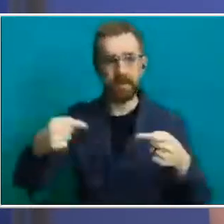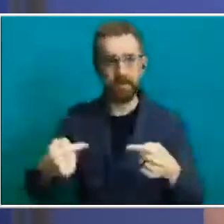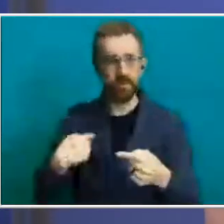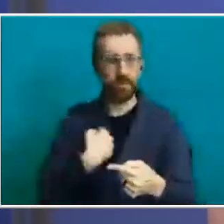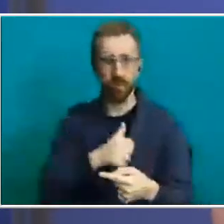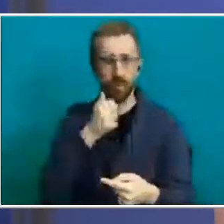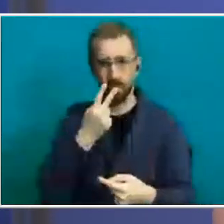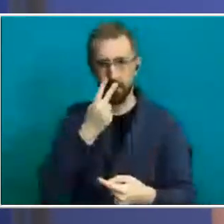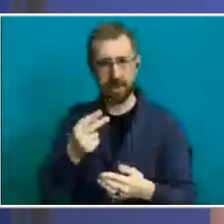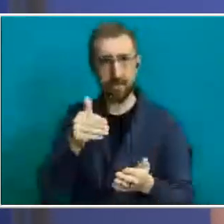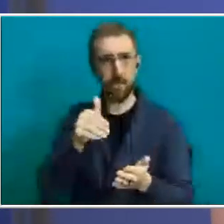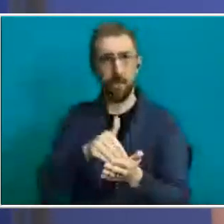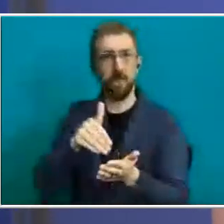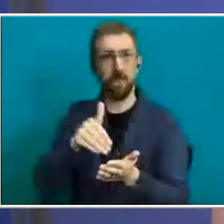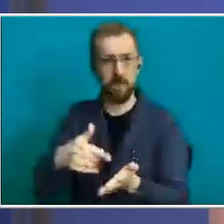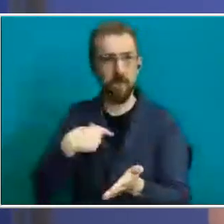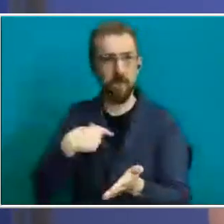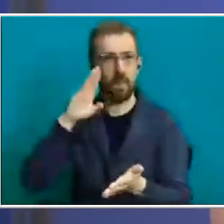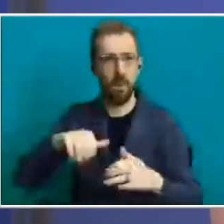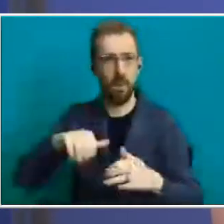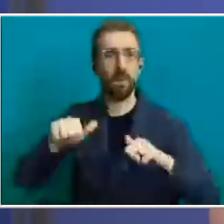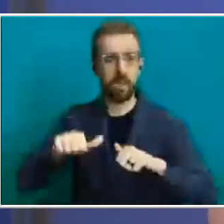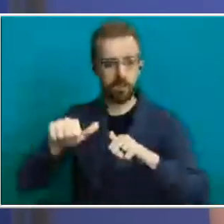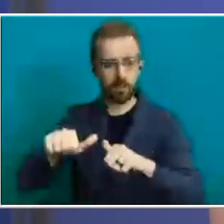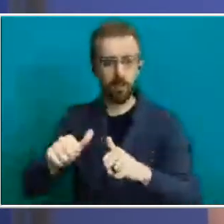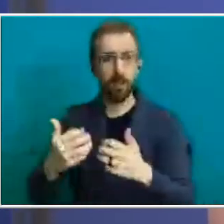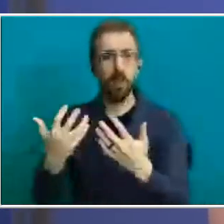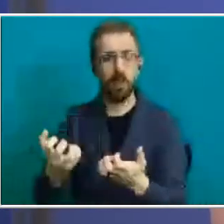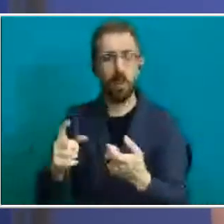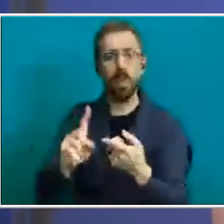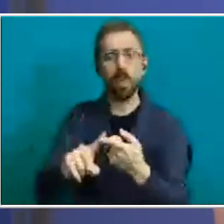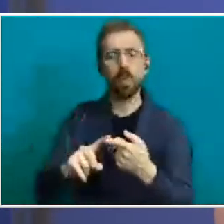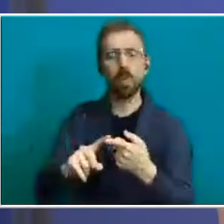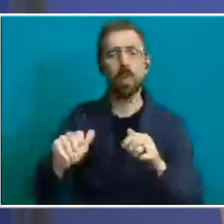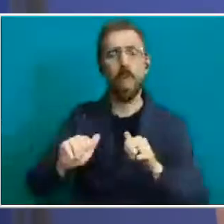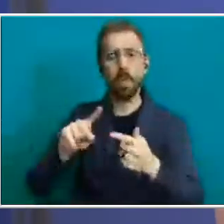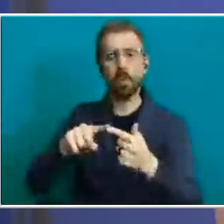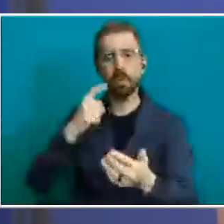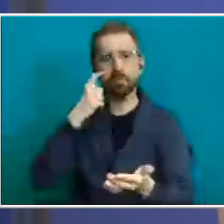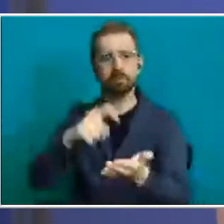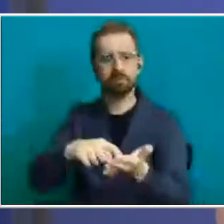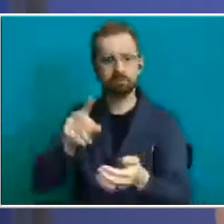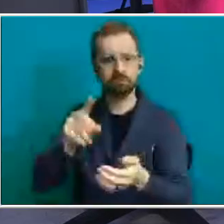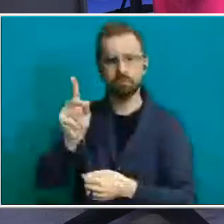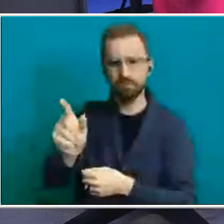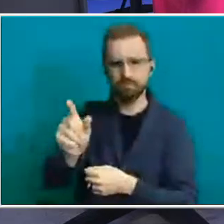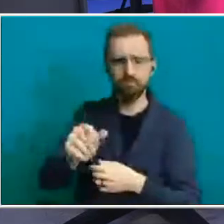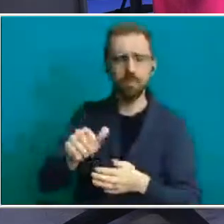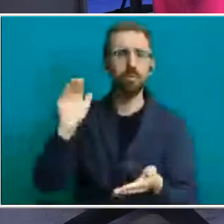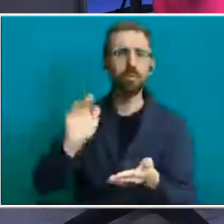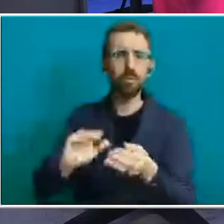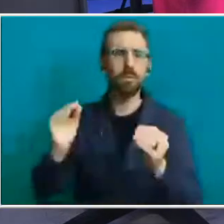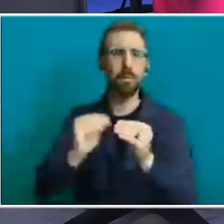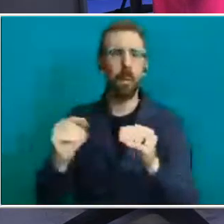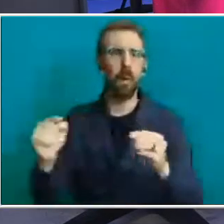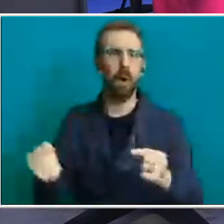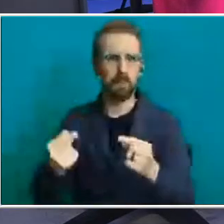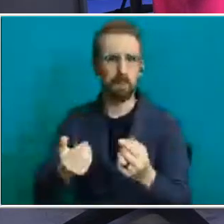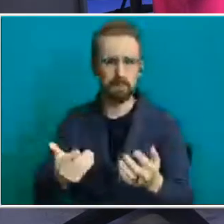we know it's a potential, and we want to be able to recognize it right away to reduce further harm.